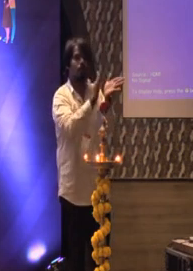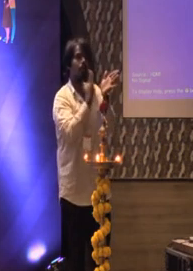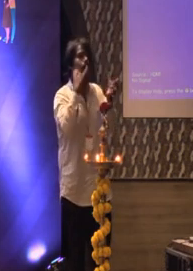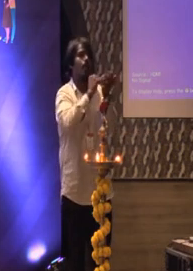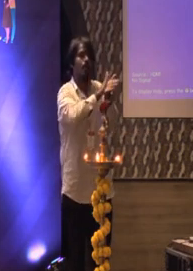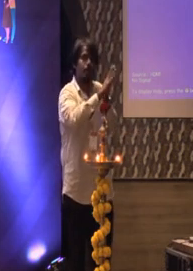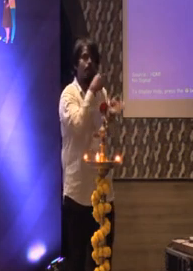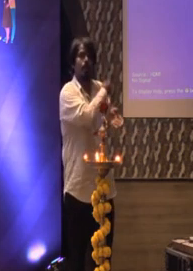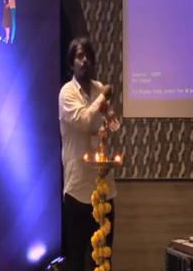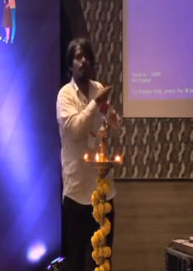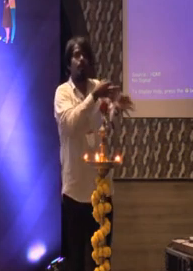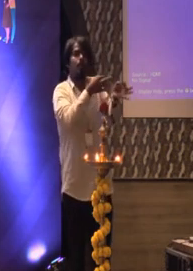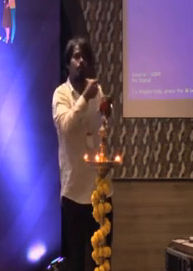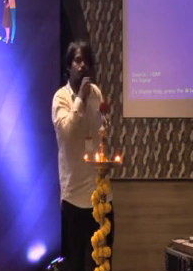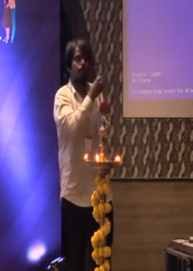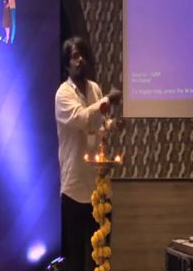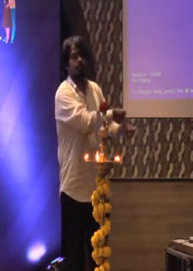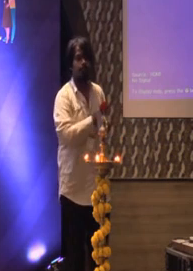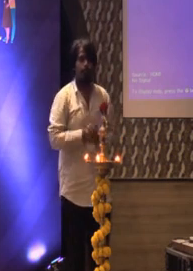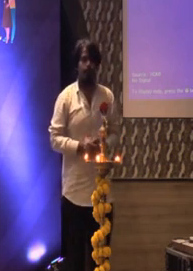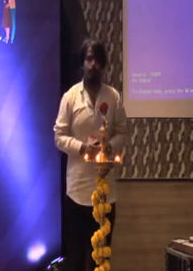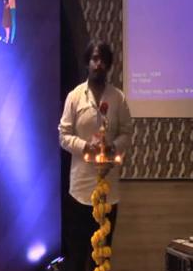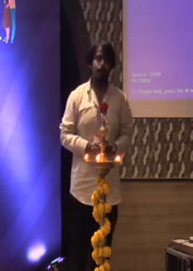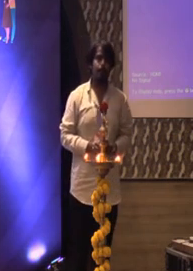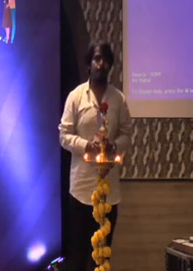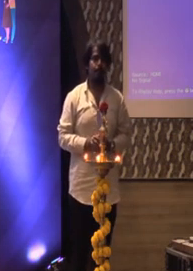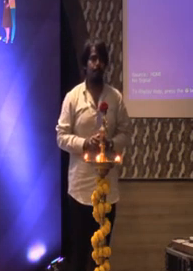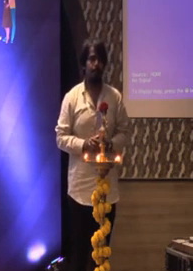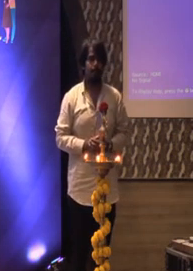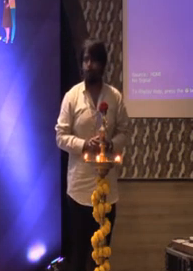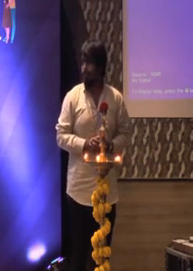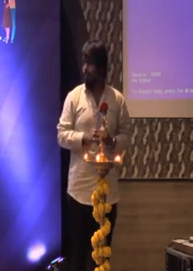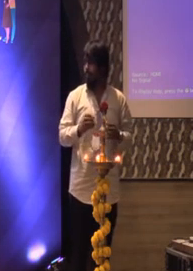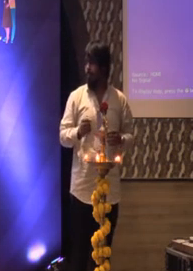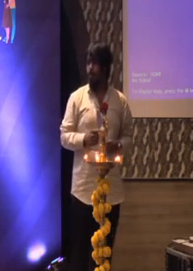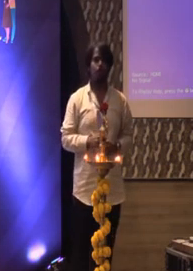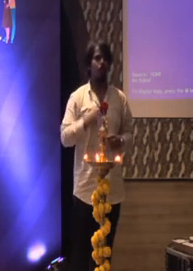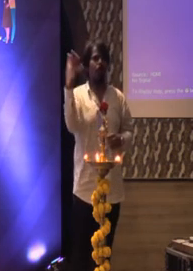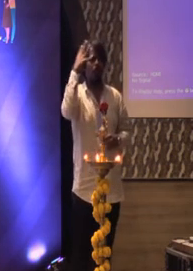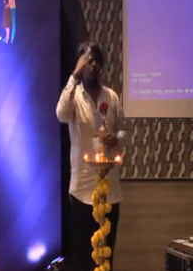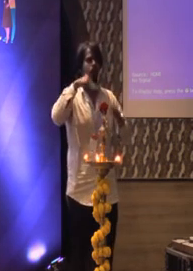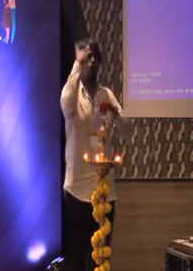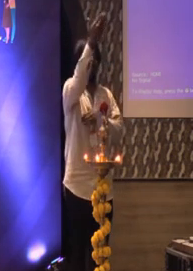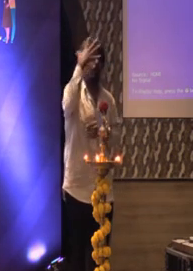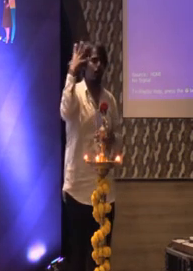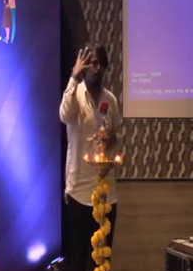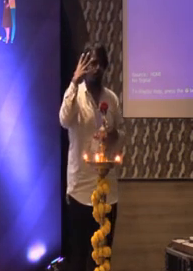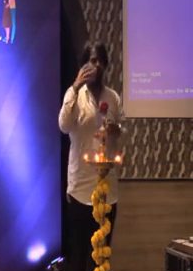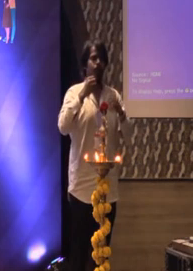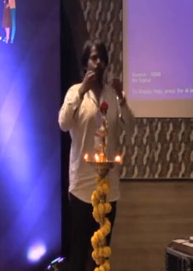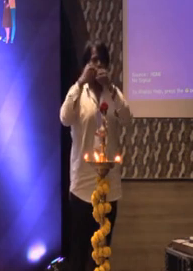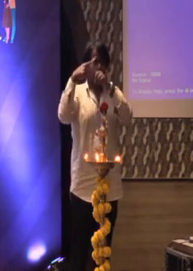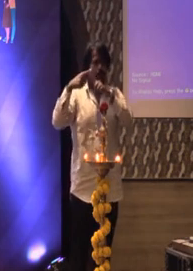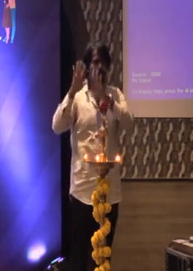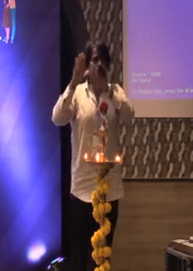uh uh in our country we are actually we are having a lot of sunshine but still we have problem of